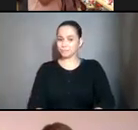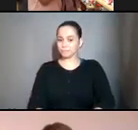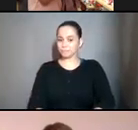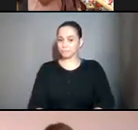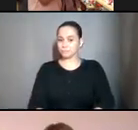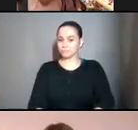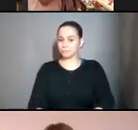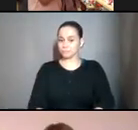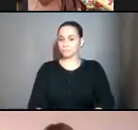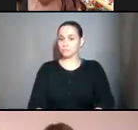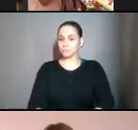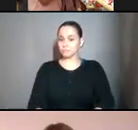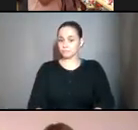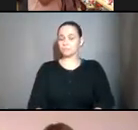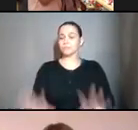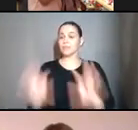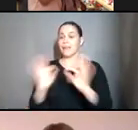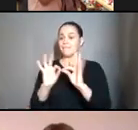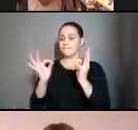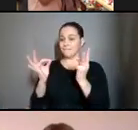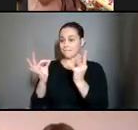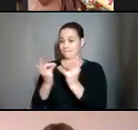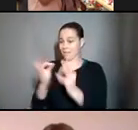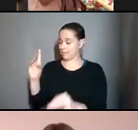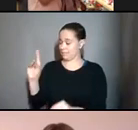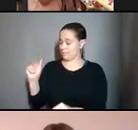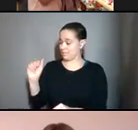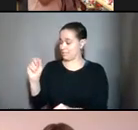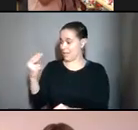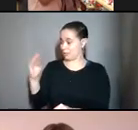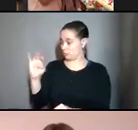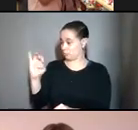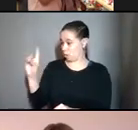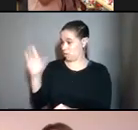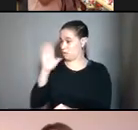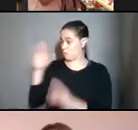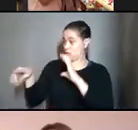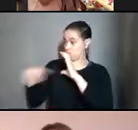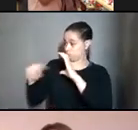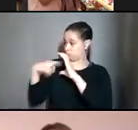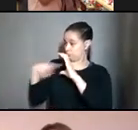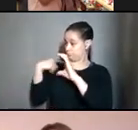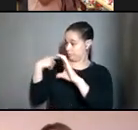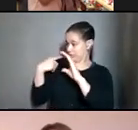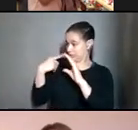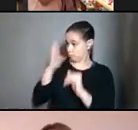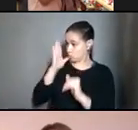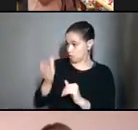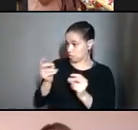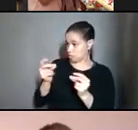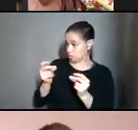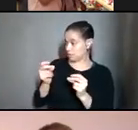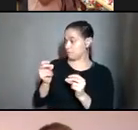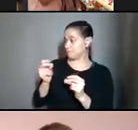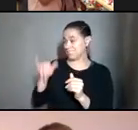Does the family dashboard send alerts to the email that it is used to set up on the account? Is this something